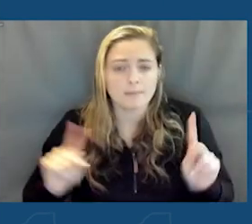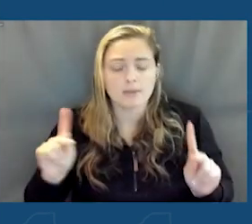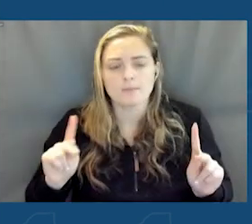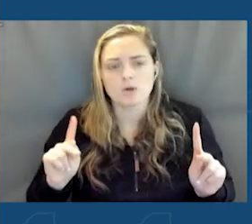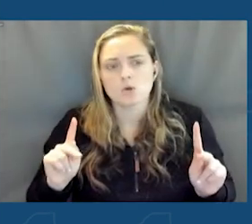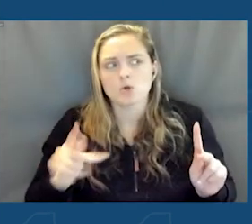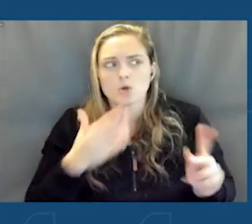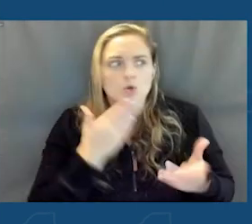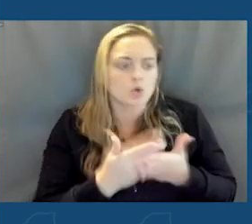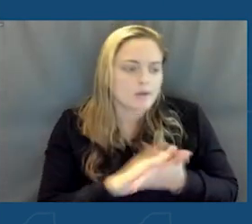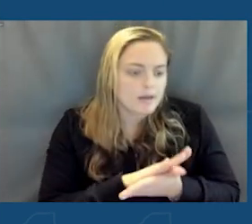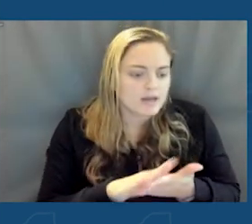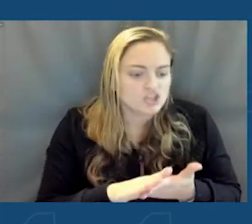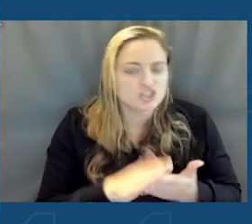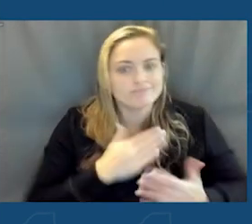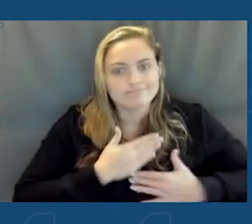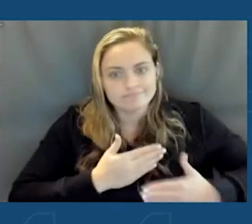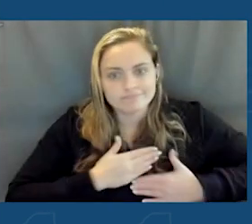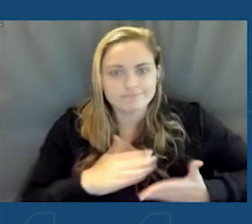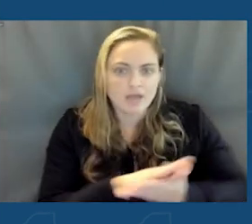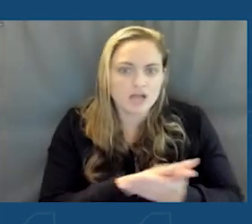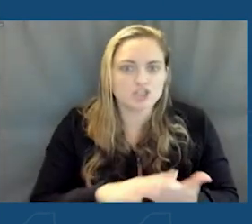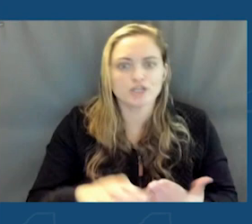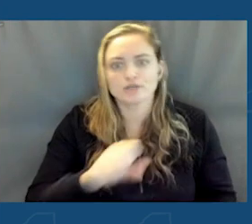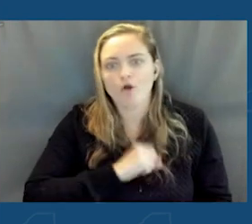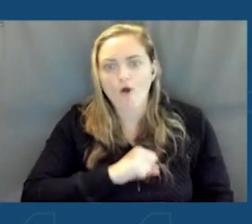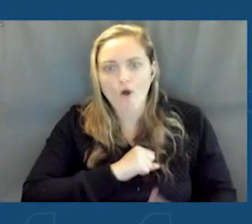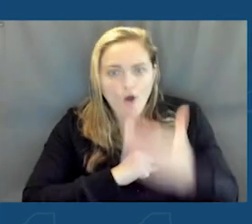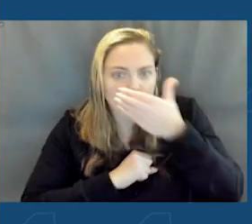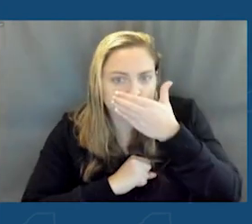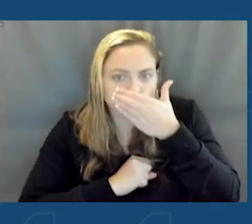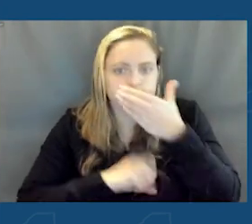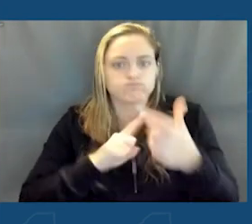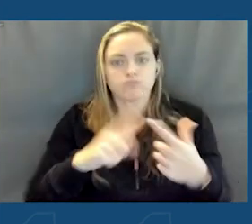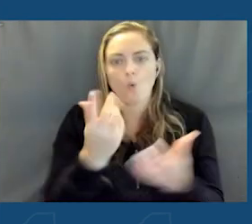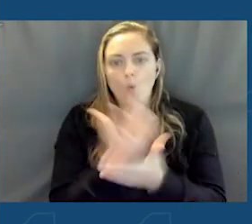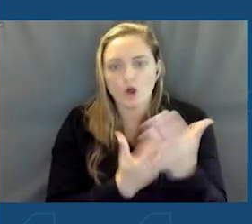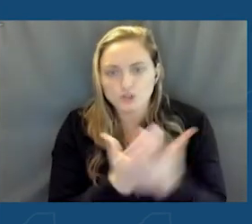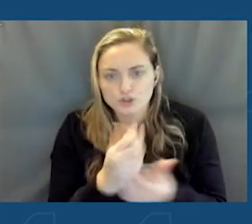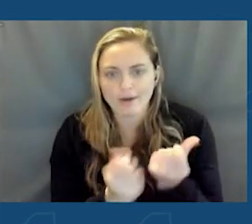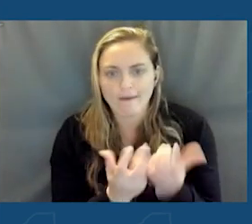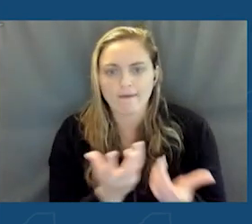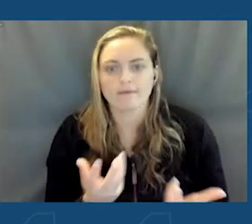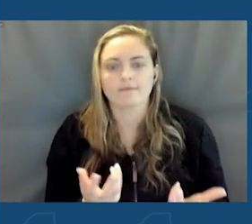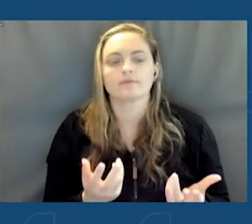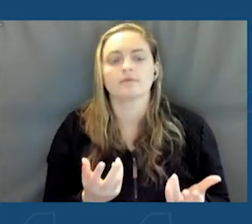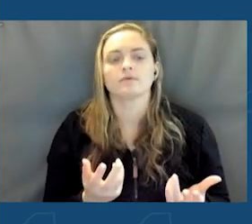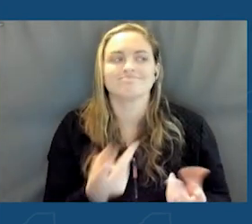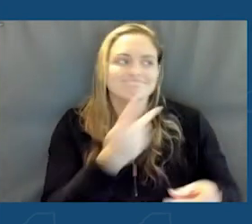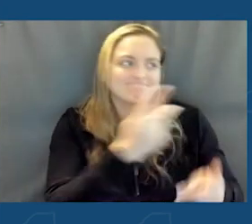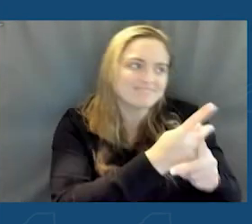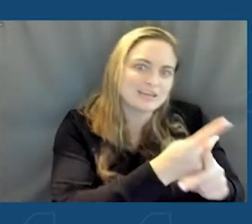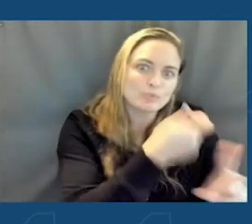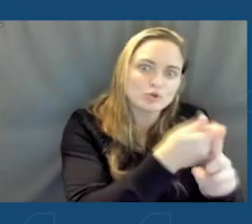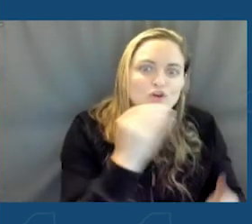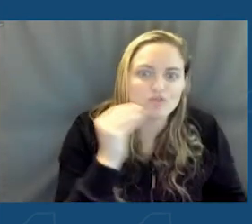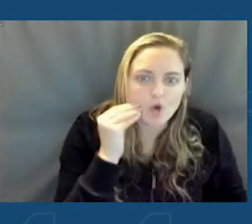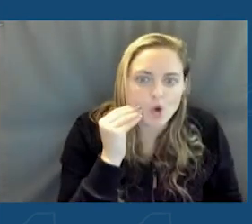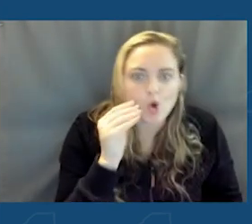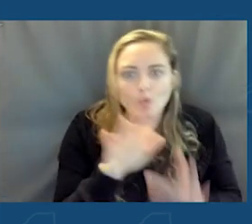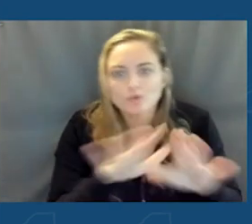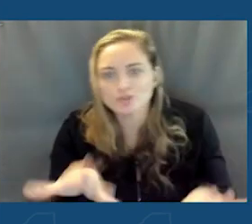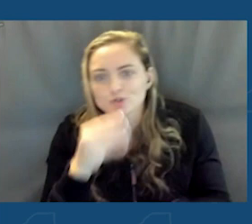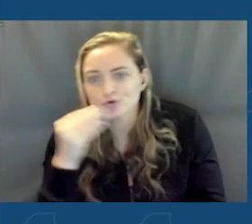hygiene, respiratory hygiene, cover the cough, wash your hands, keep children and yourself home when you're sick. And of